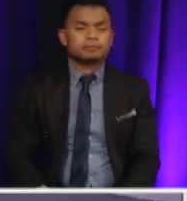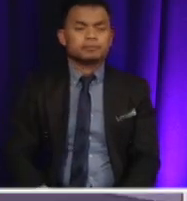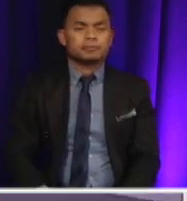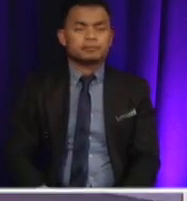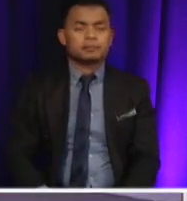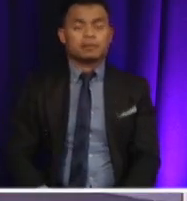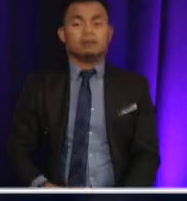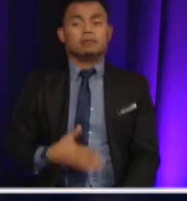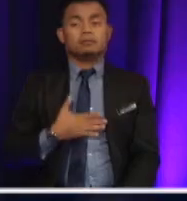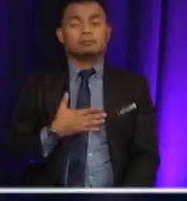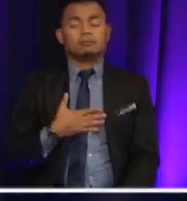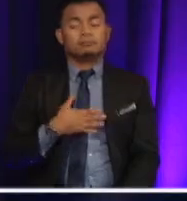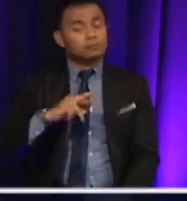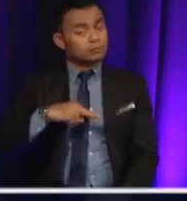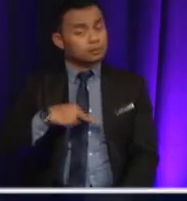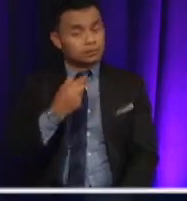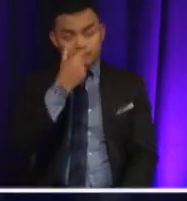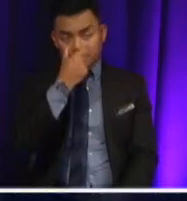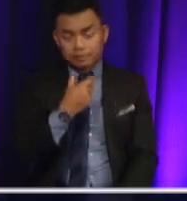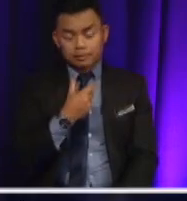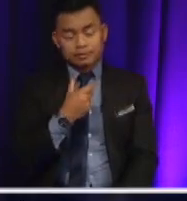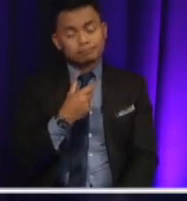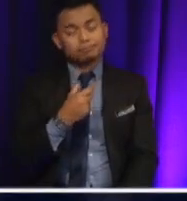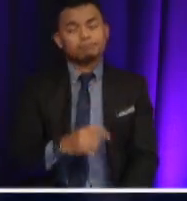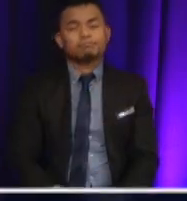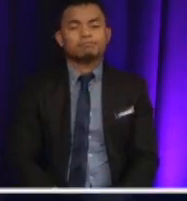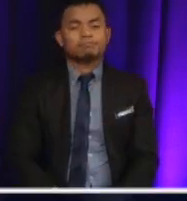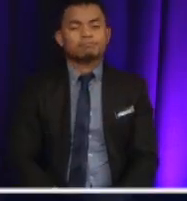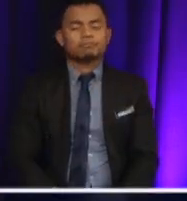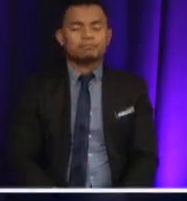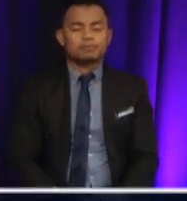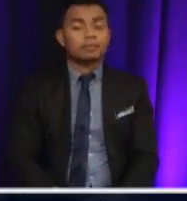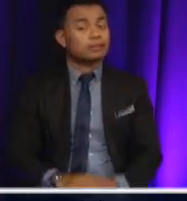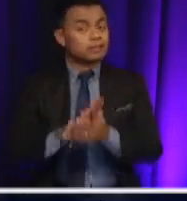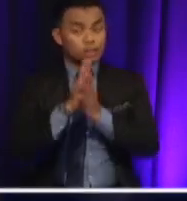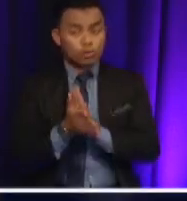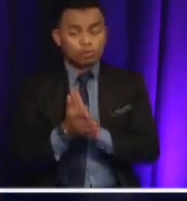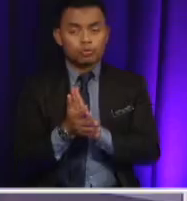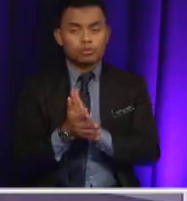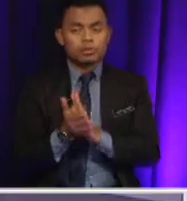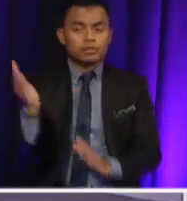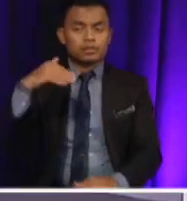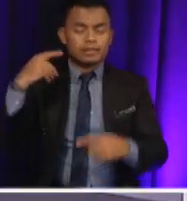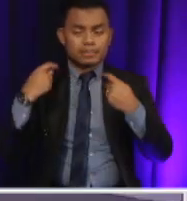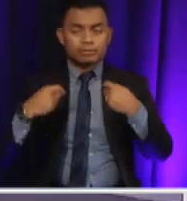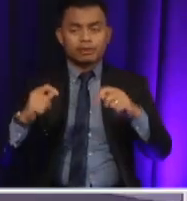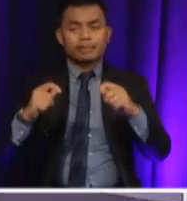go, and then you just want to throw it away. So let's try and say something